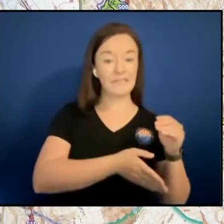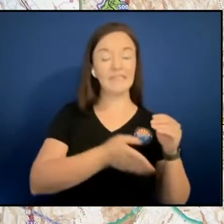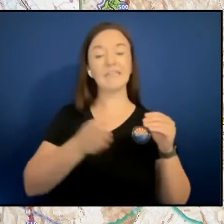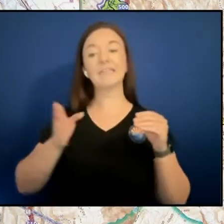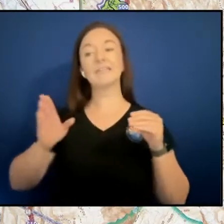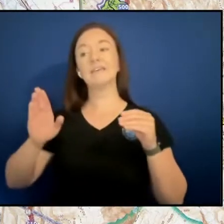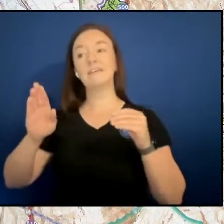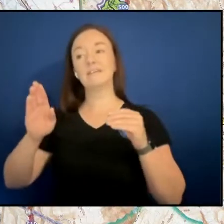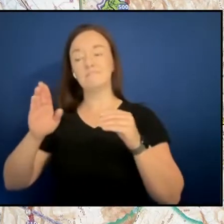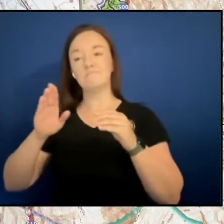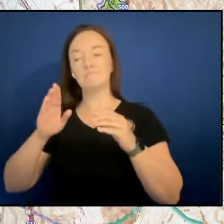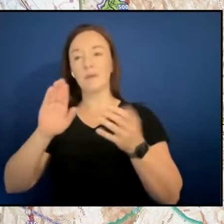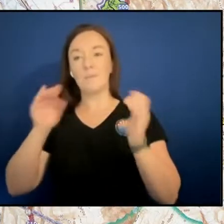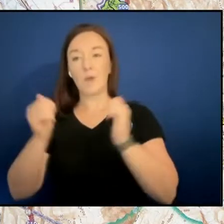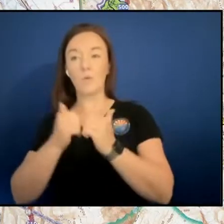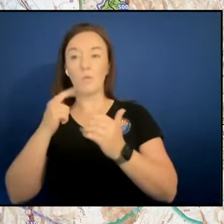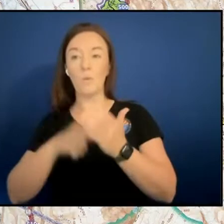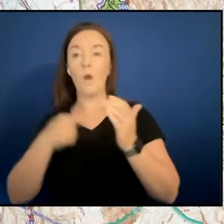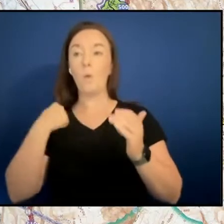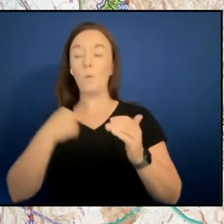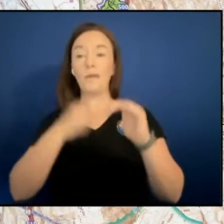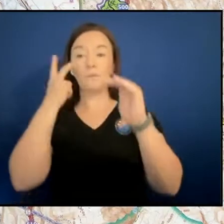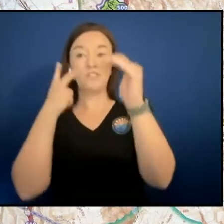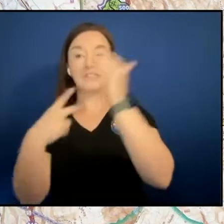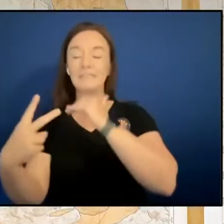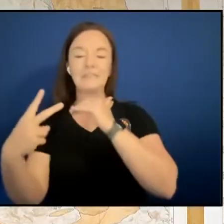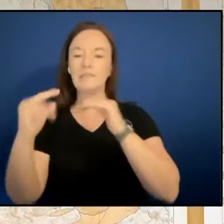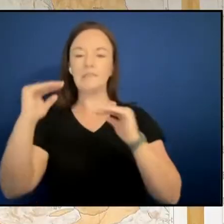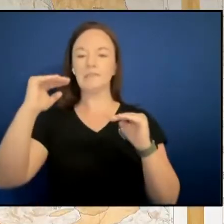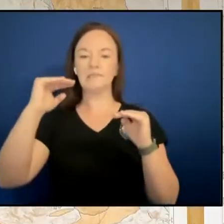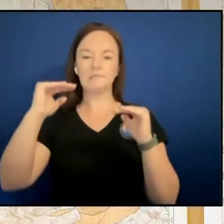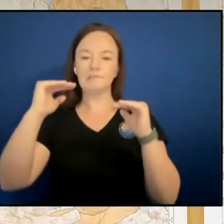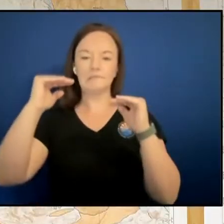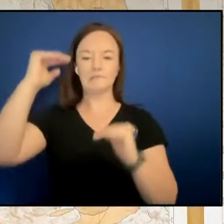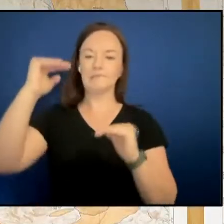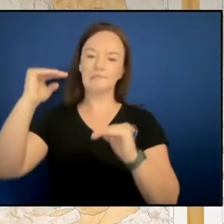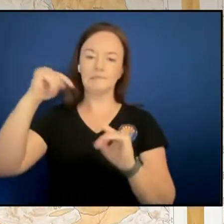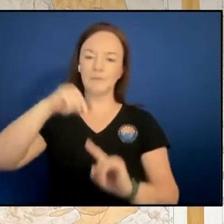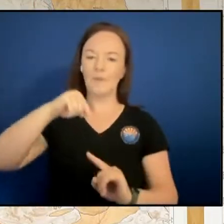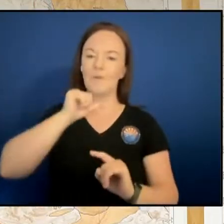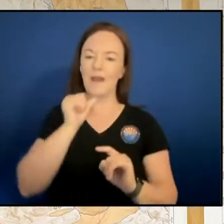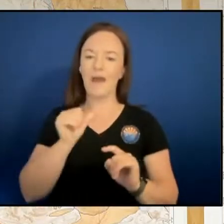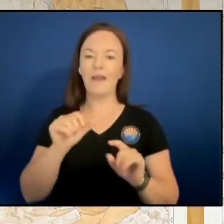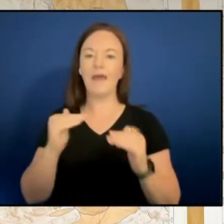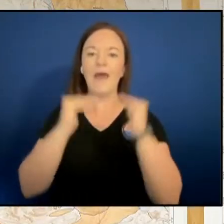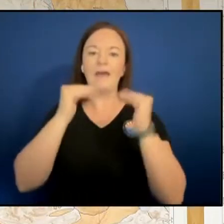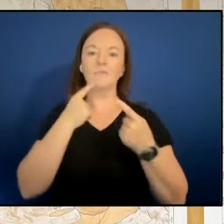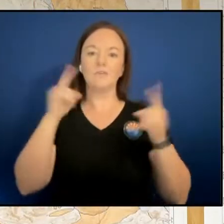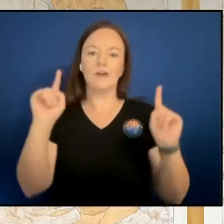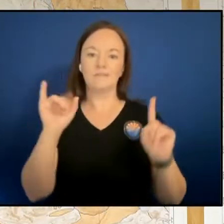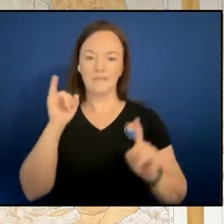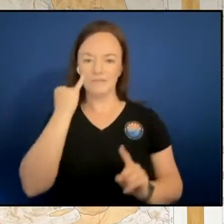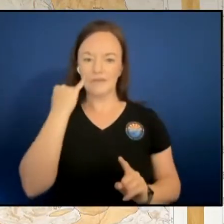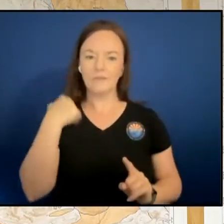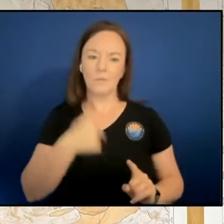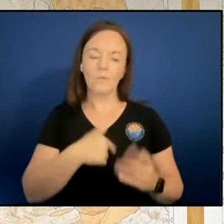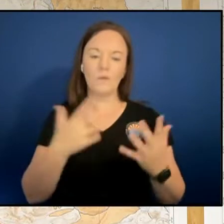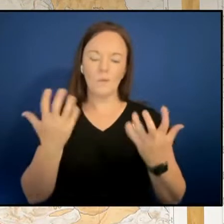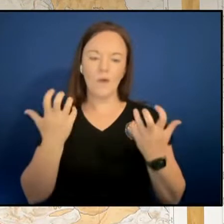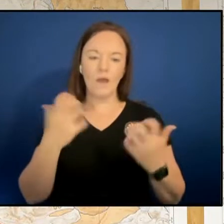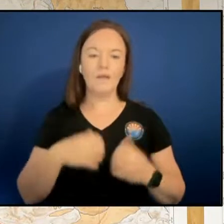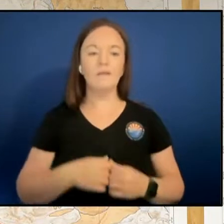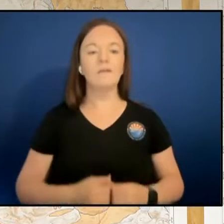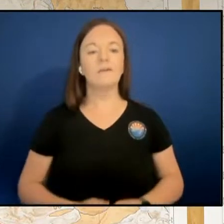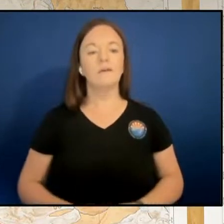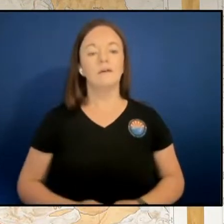been as good as we anticipated. Everything else around the fire yesterday on the north side, from our